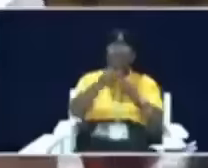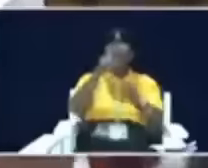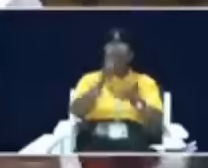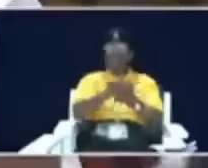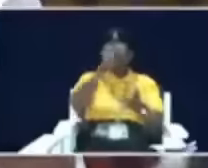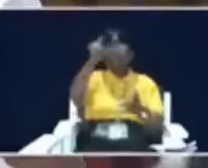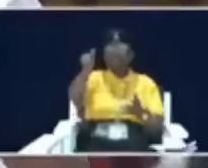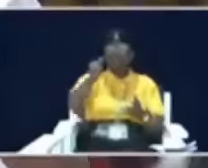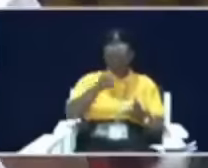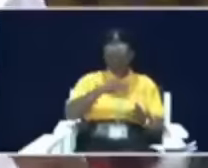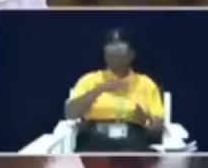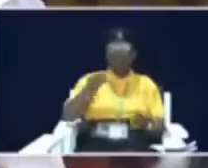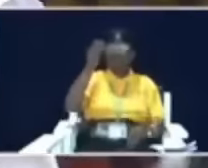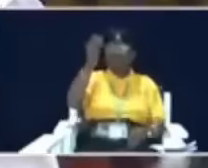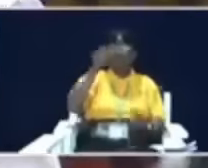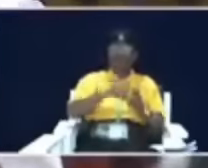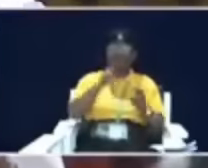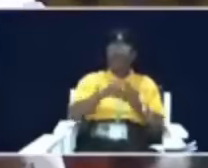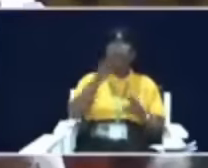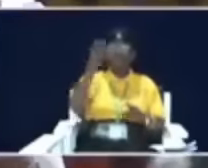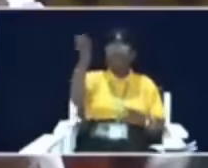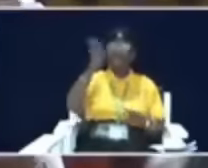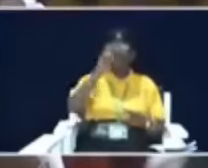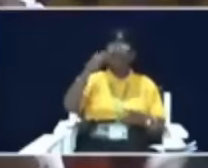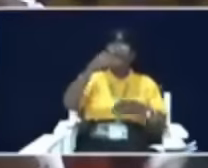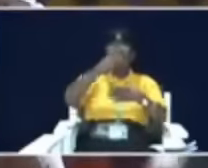And then there are walls